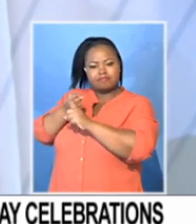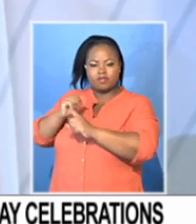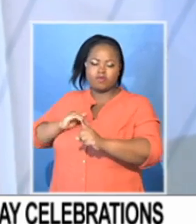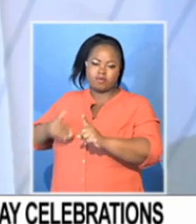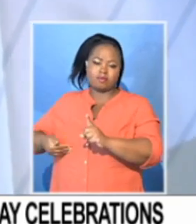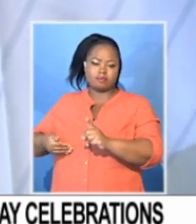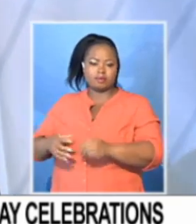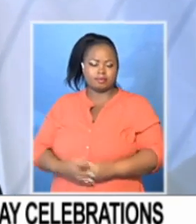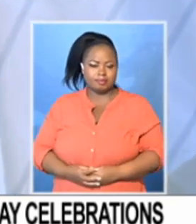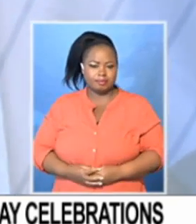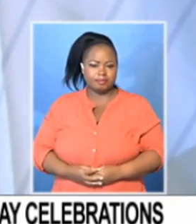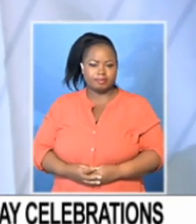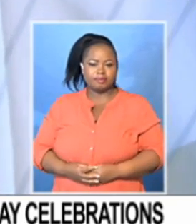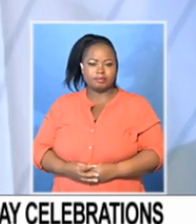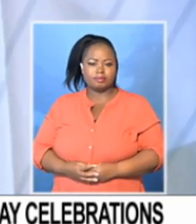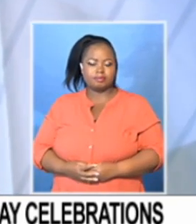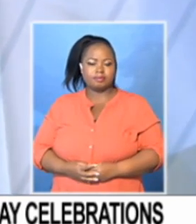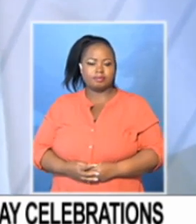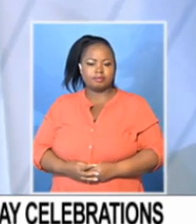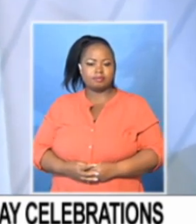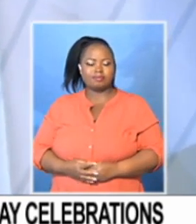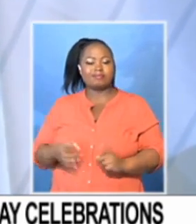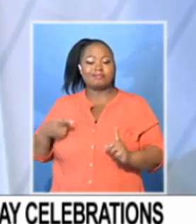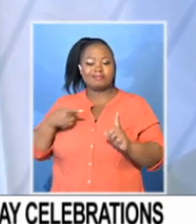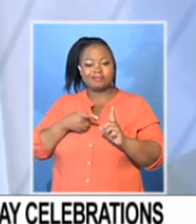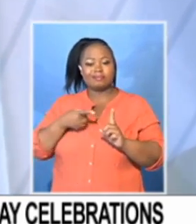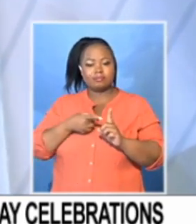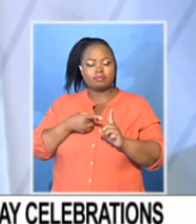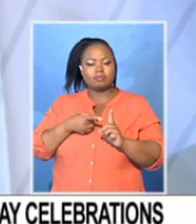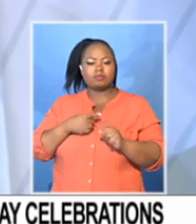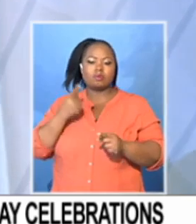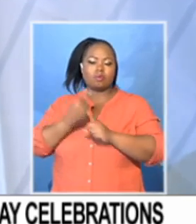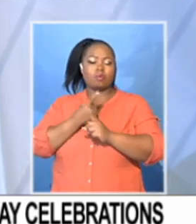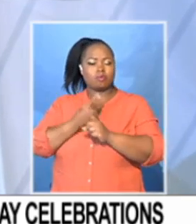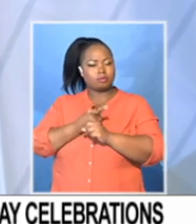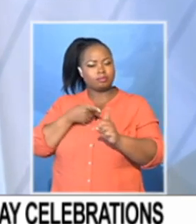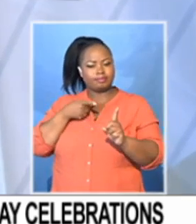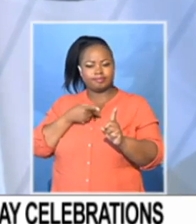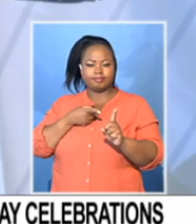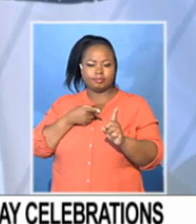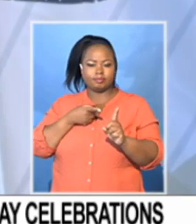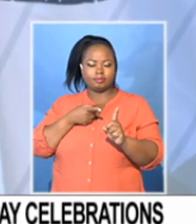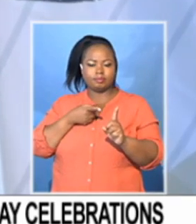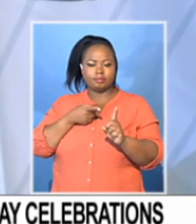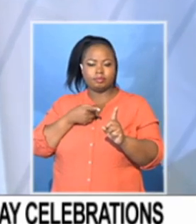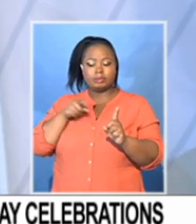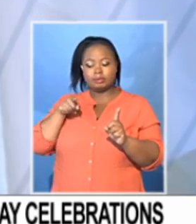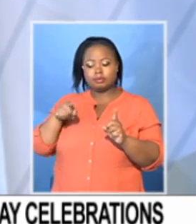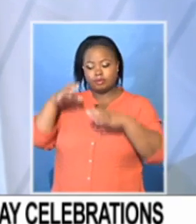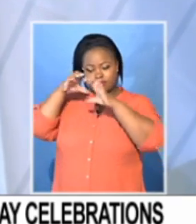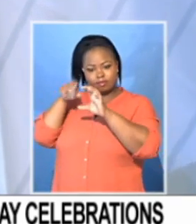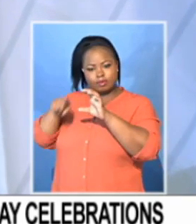He consistently articulated the position that the oppression of